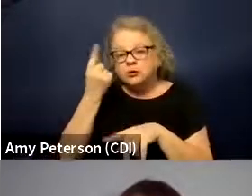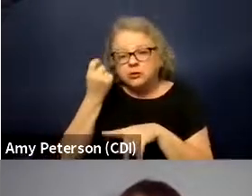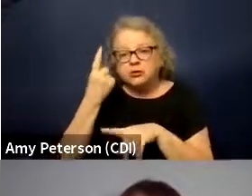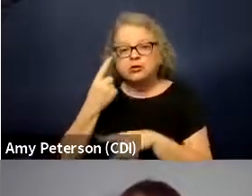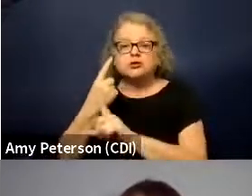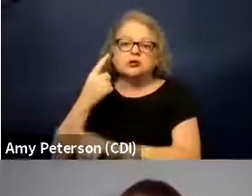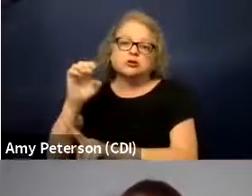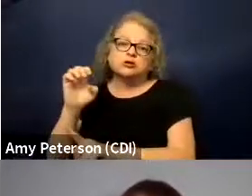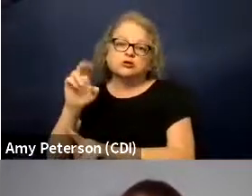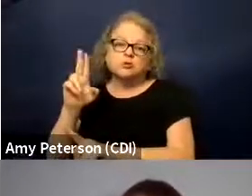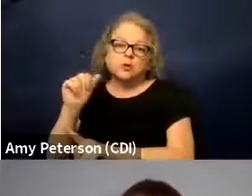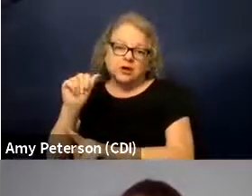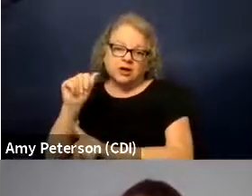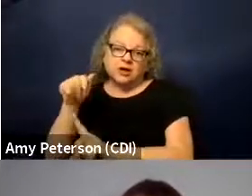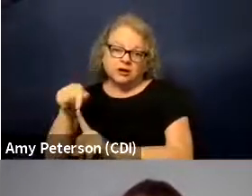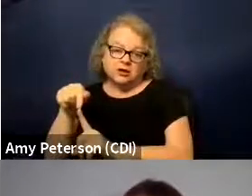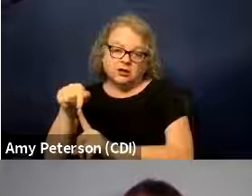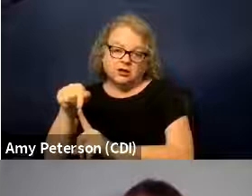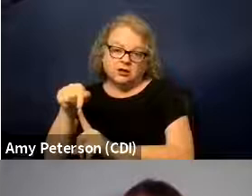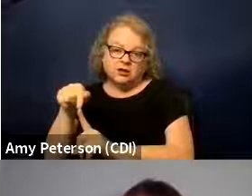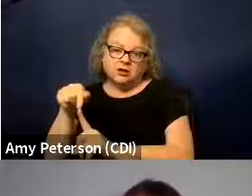time in safety follow-up.